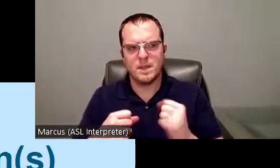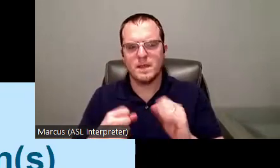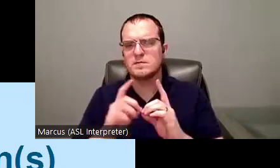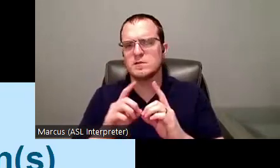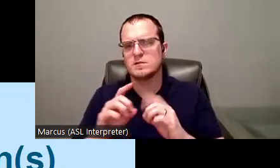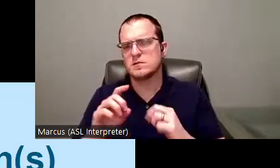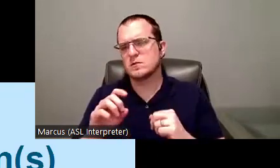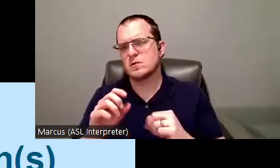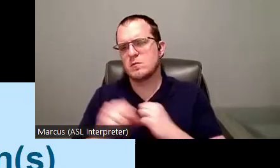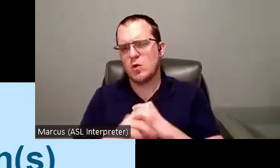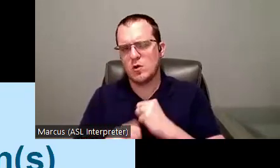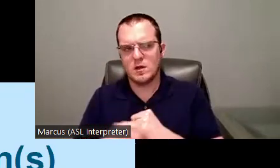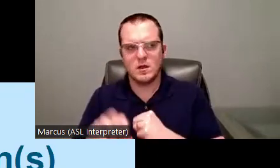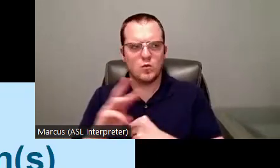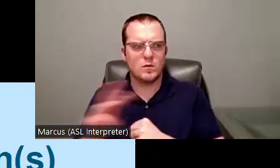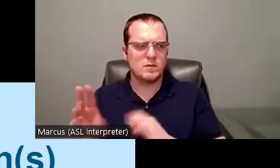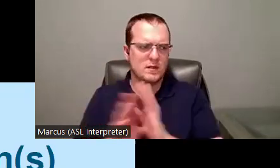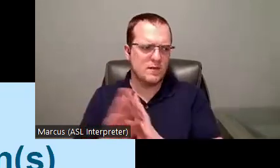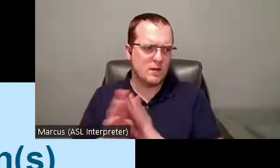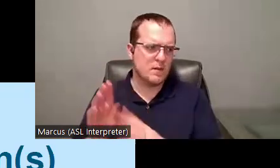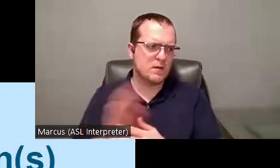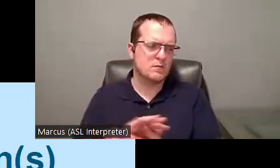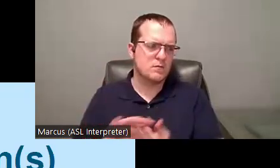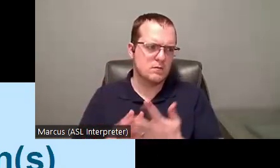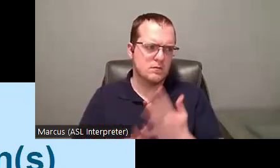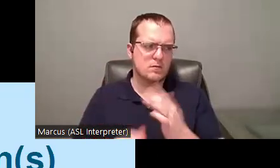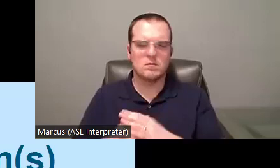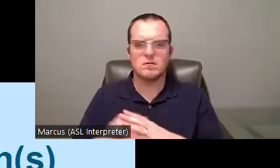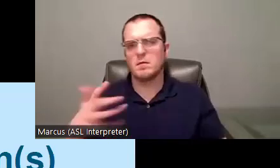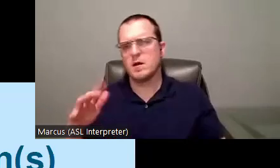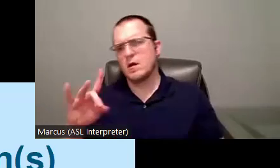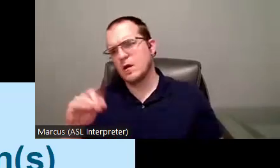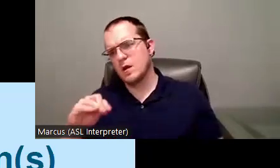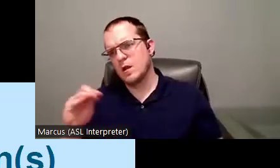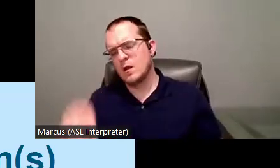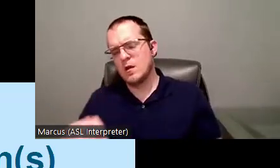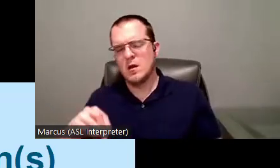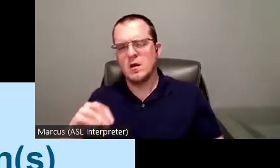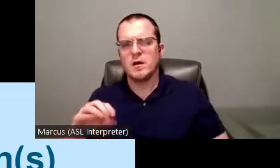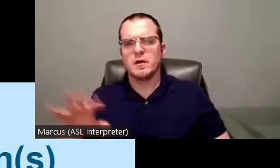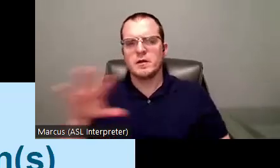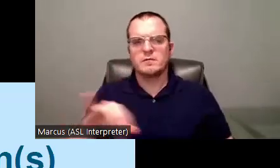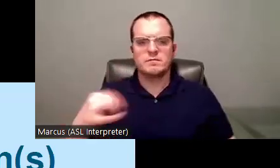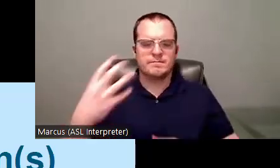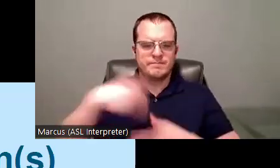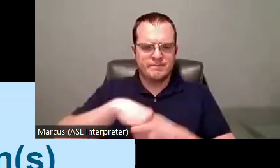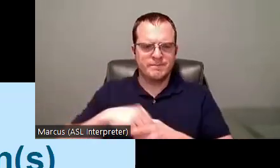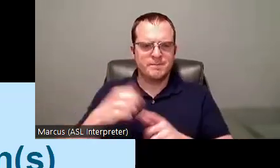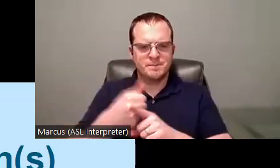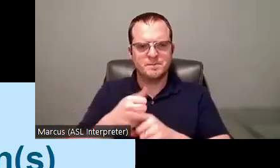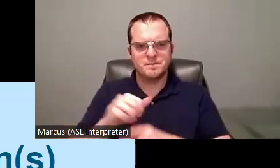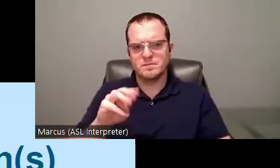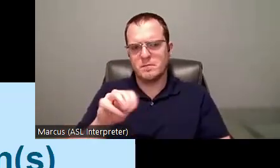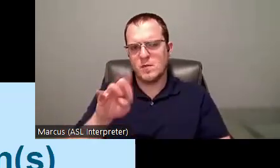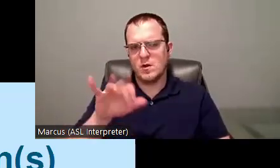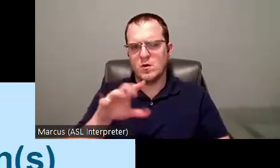and website development professionals. About 80% of the participants are minority and